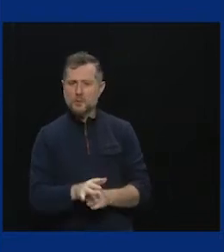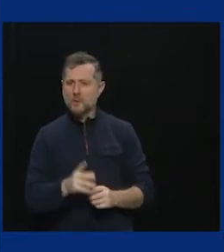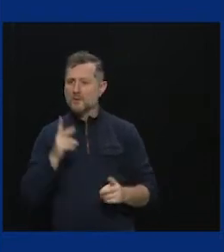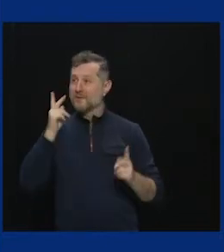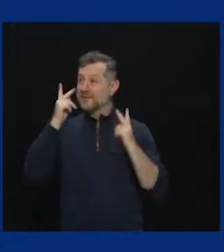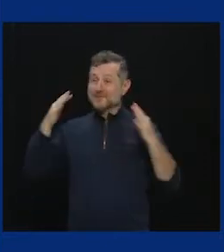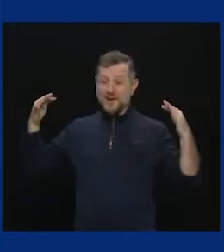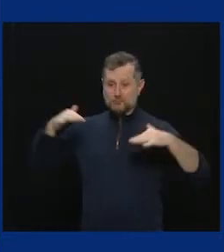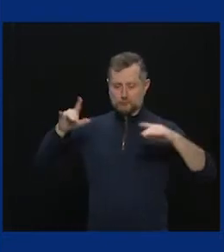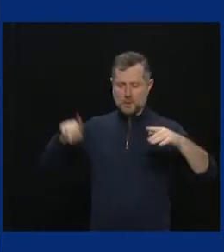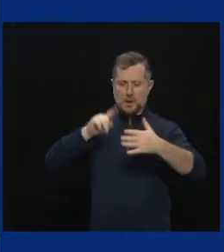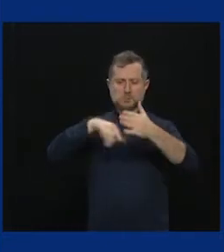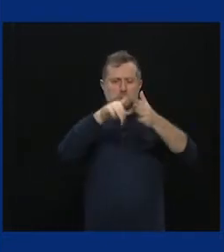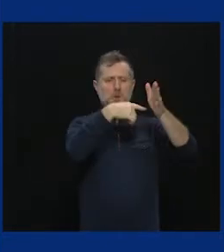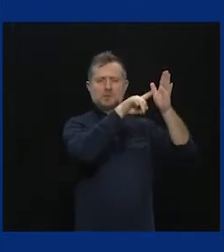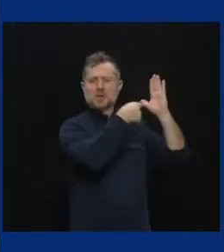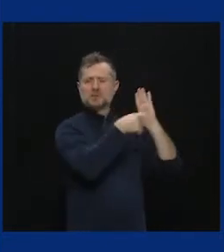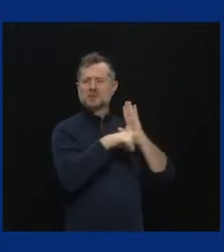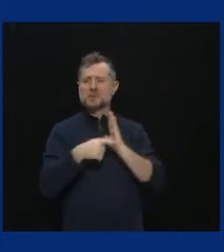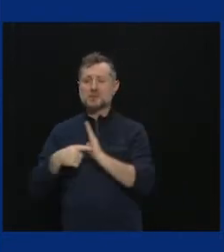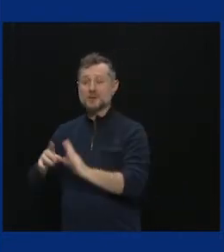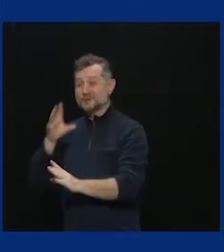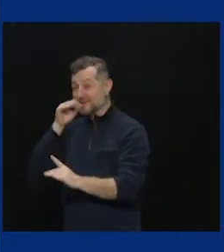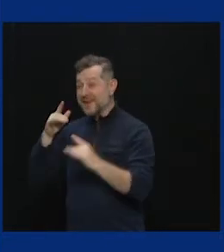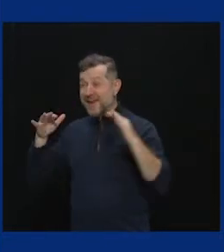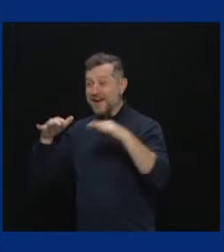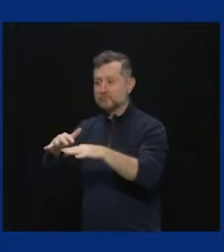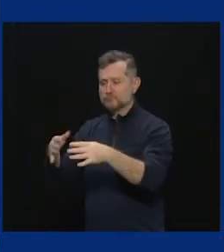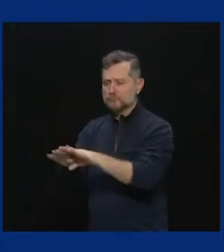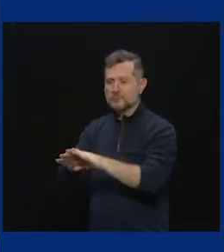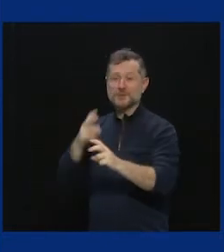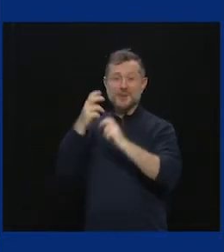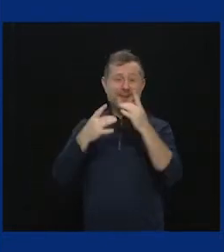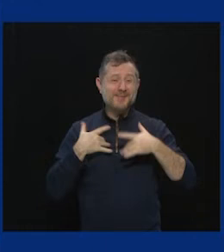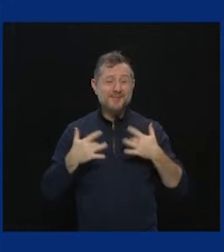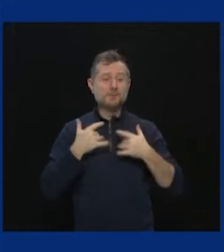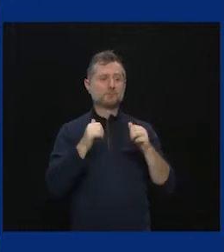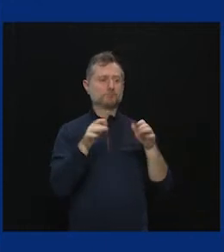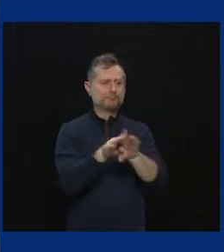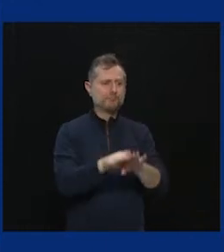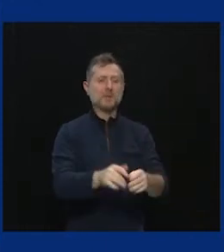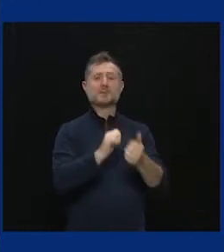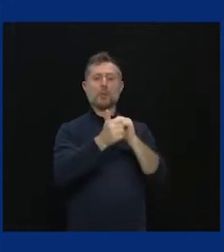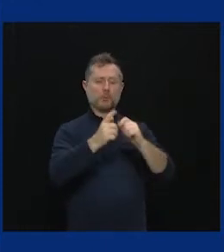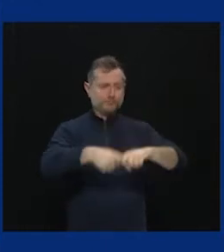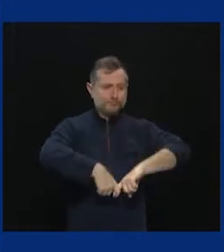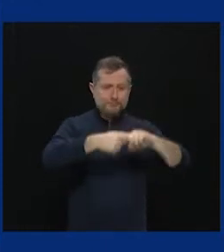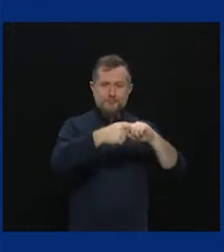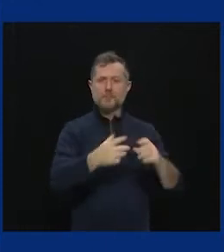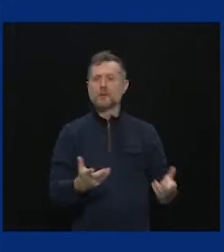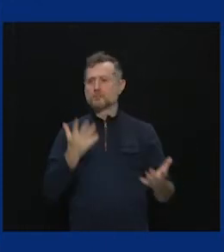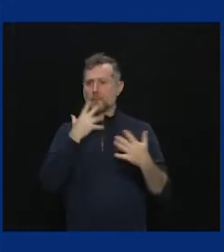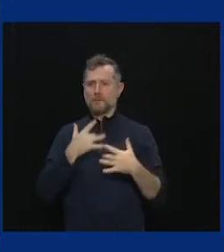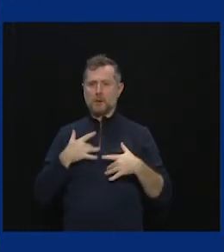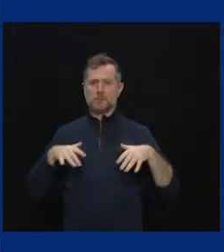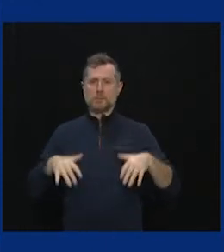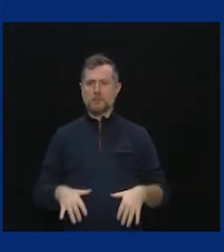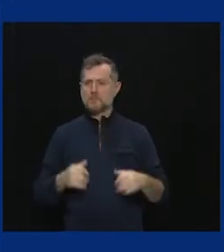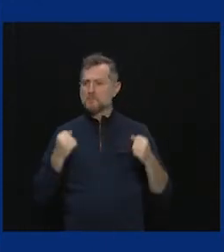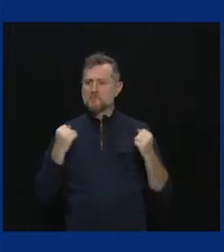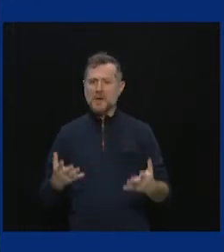were closed, and sporting events were paused. Sadly, too many tourist industries workers have fallen through the